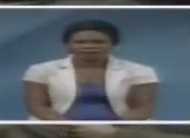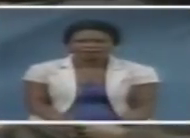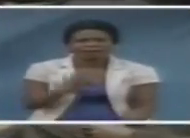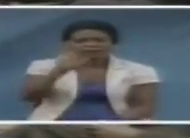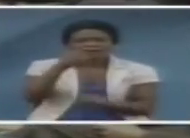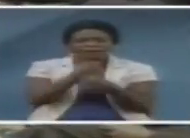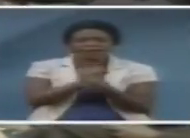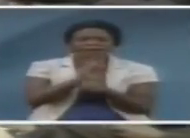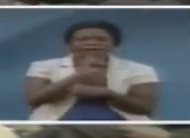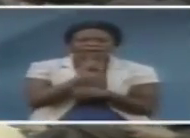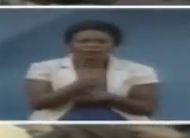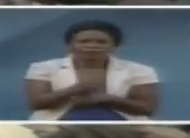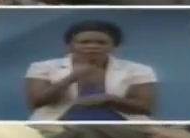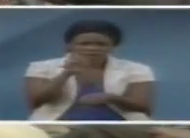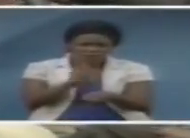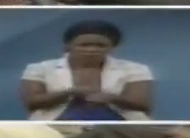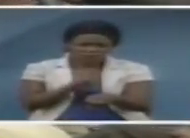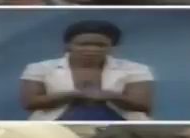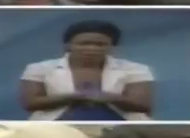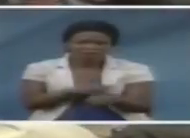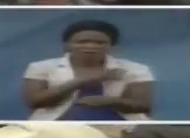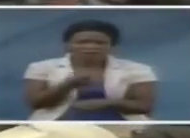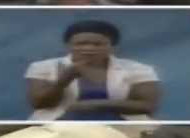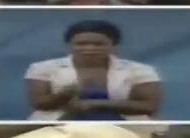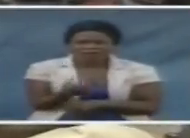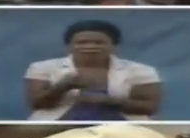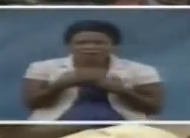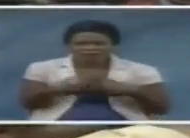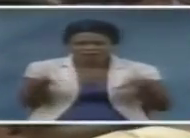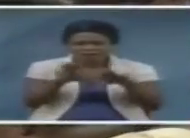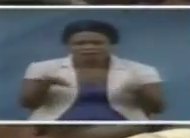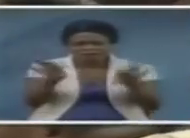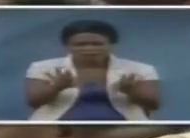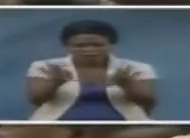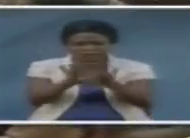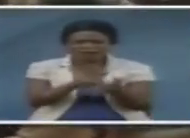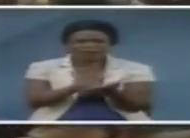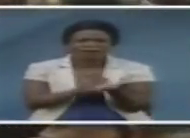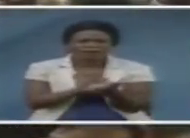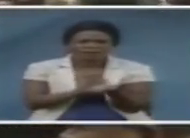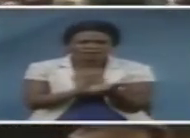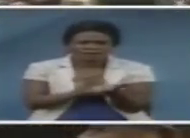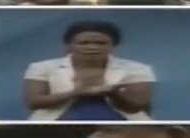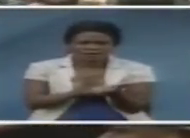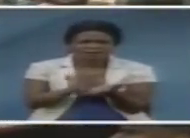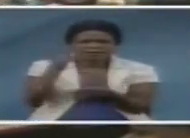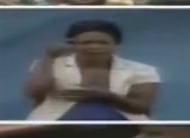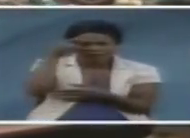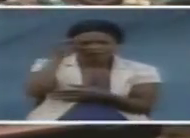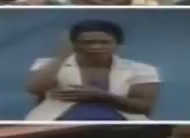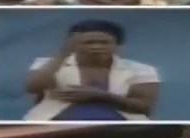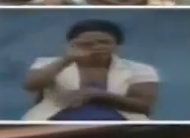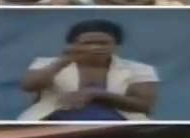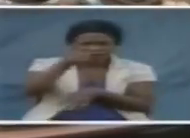Sir, in order to ensure timely and adequate availability of essential medicine,